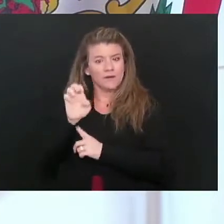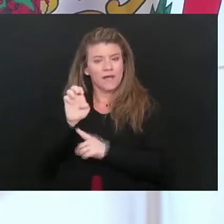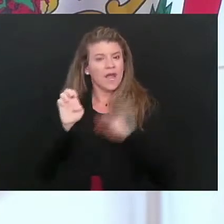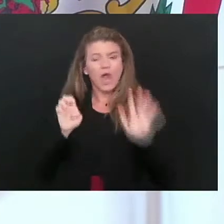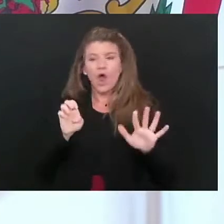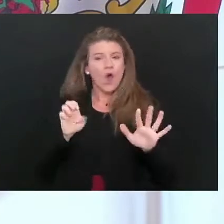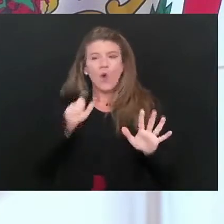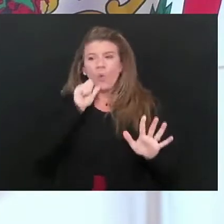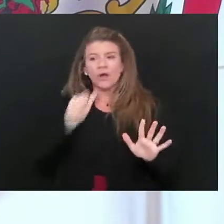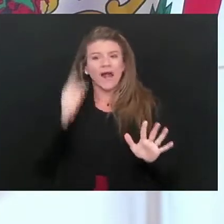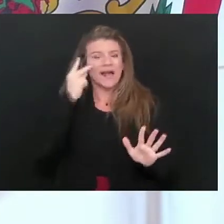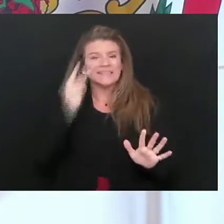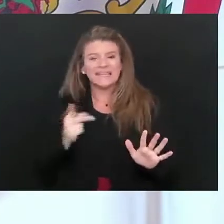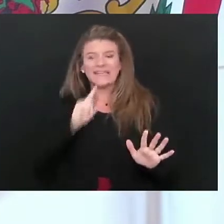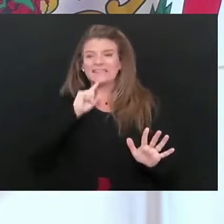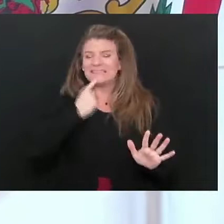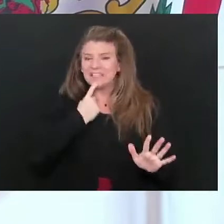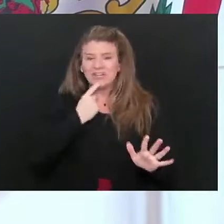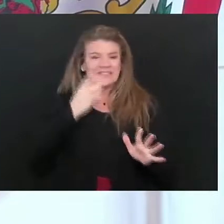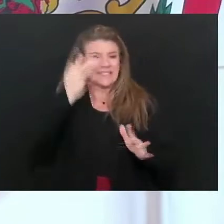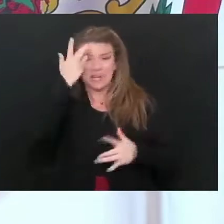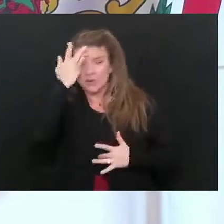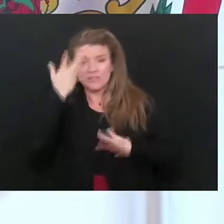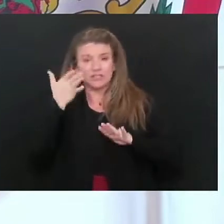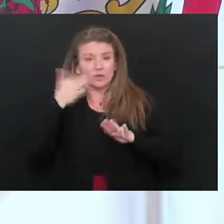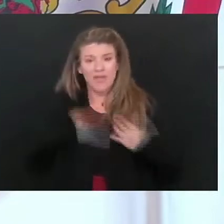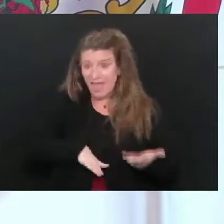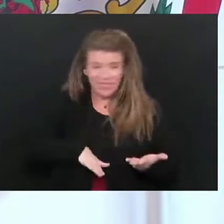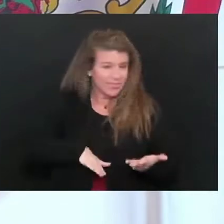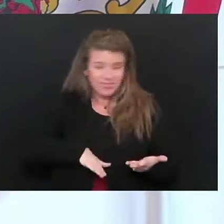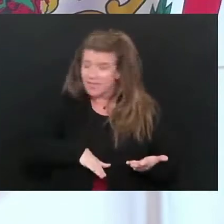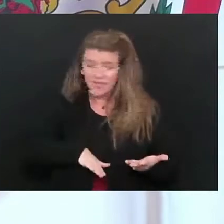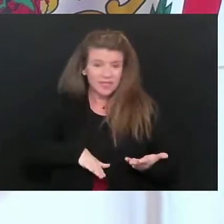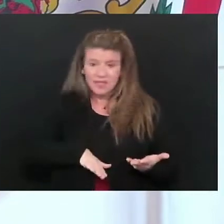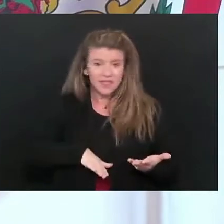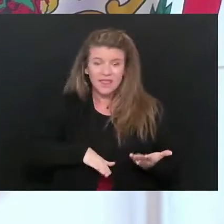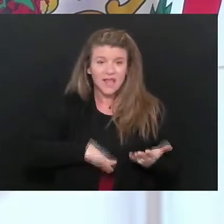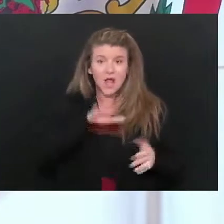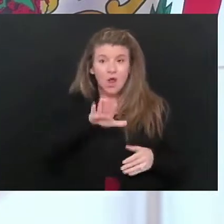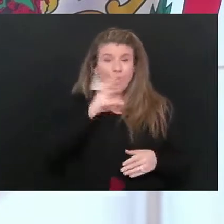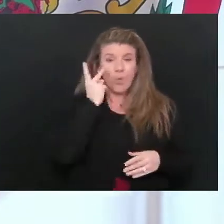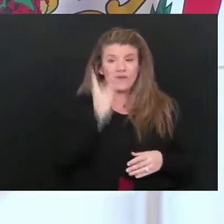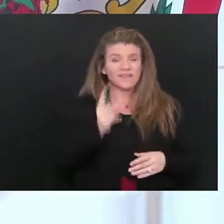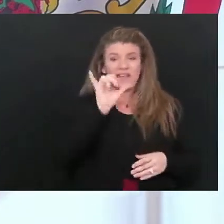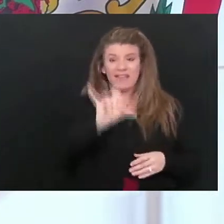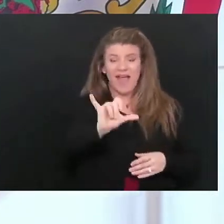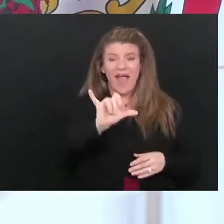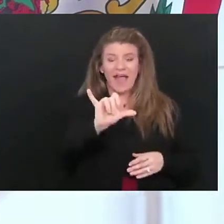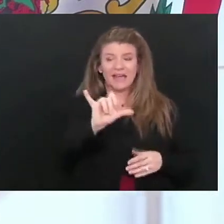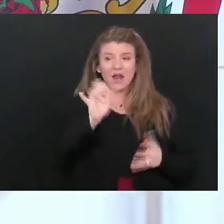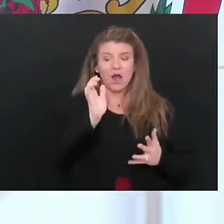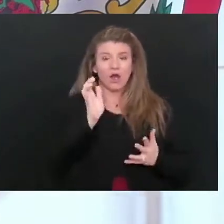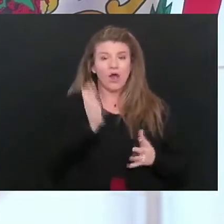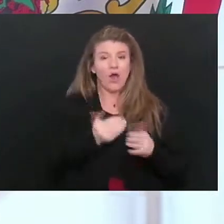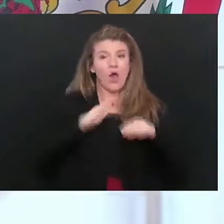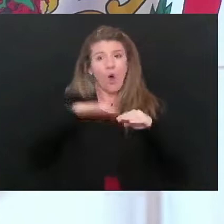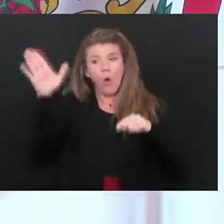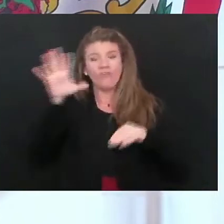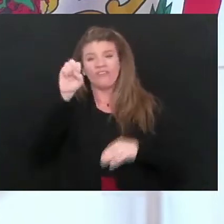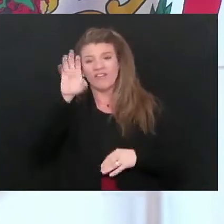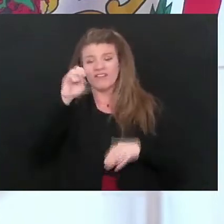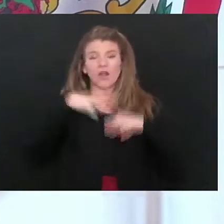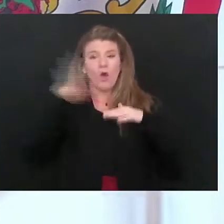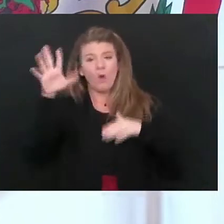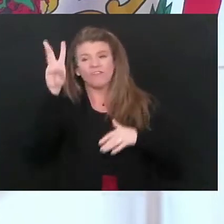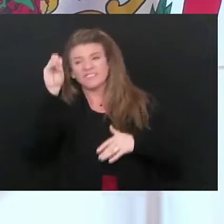not serious illness or death. We've seen that with the over 50, over